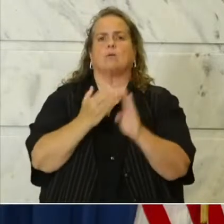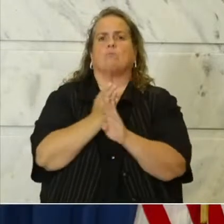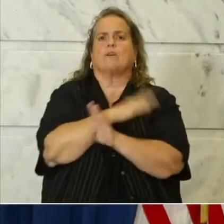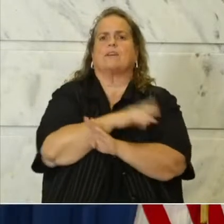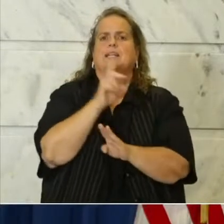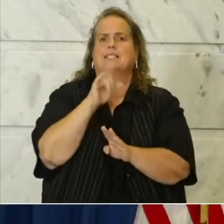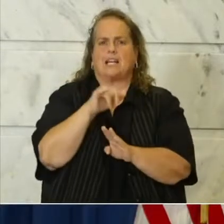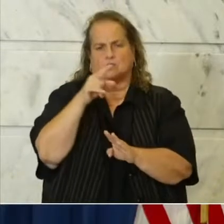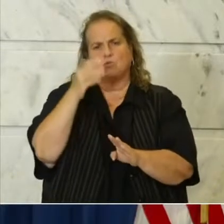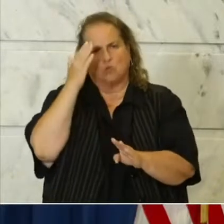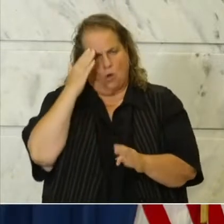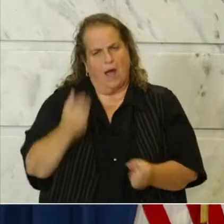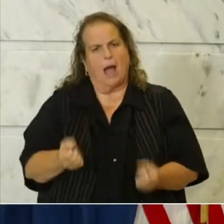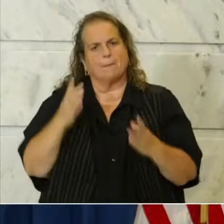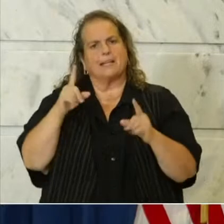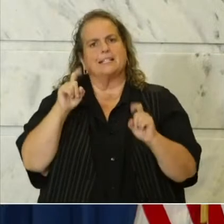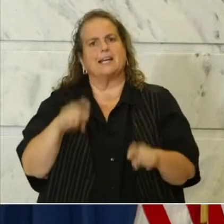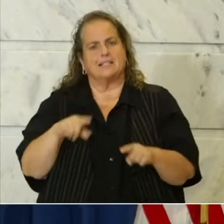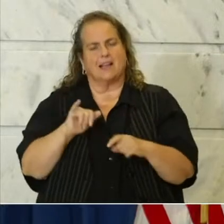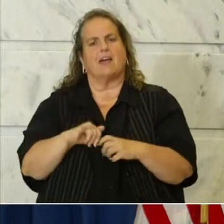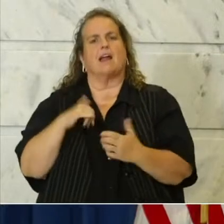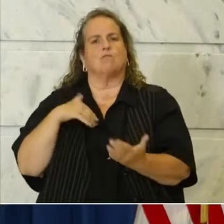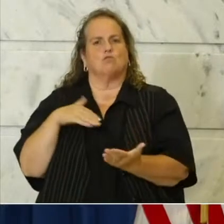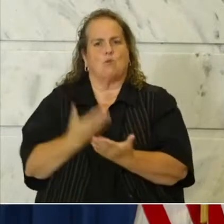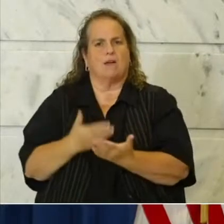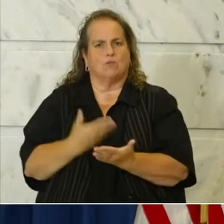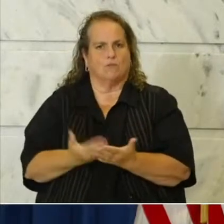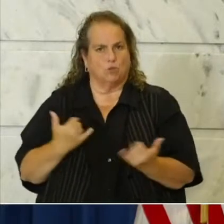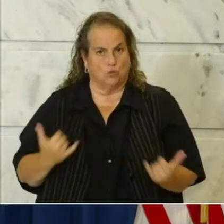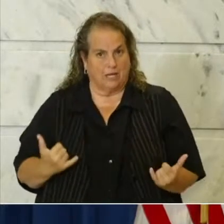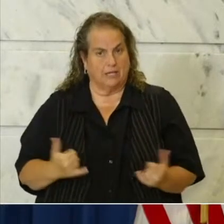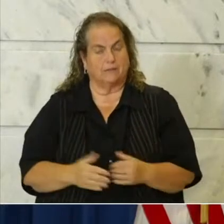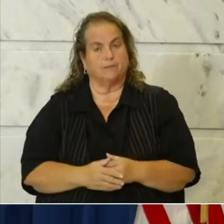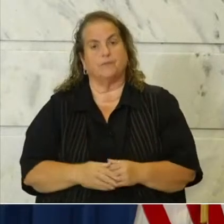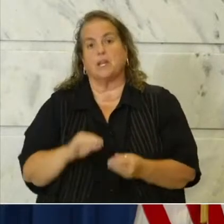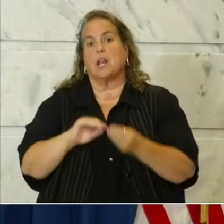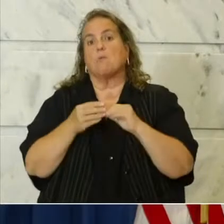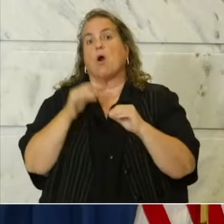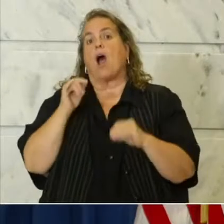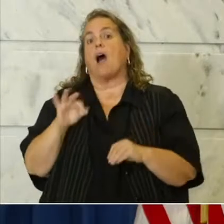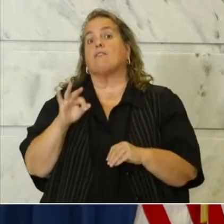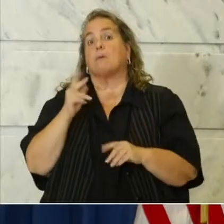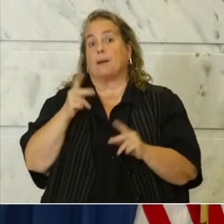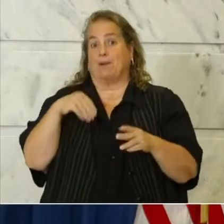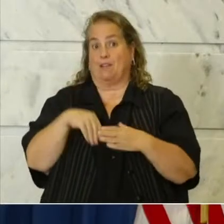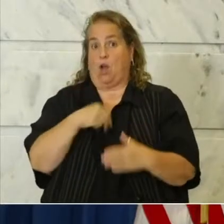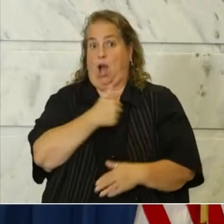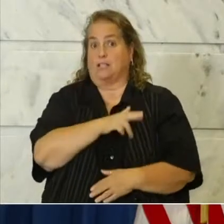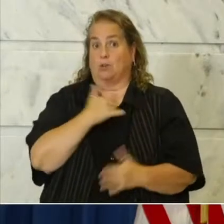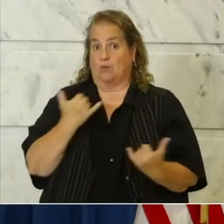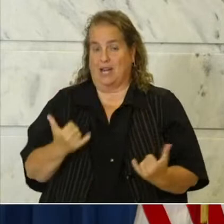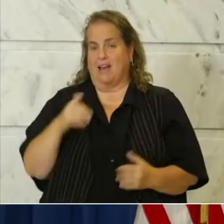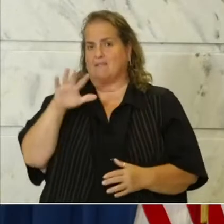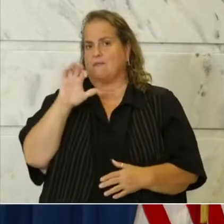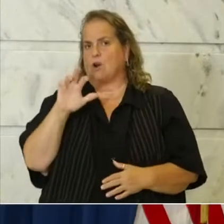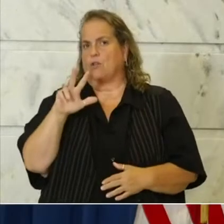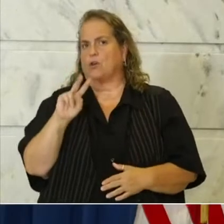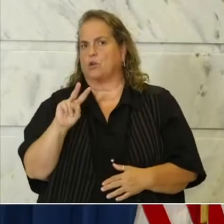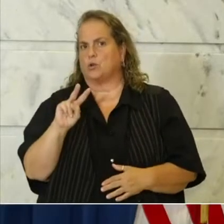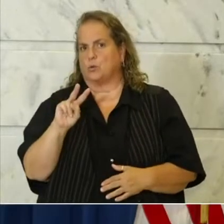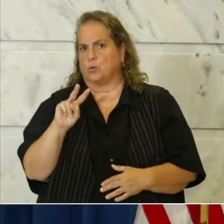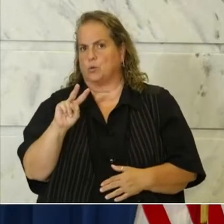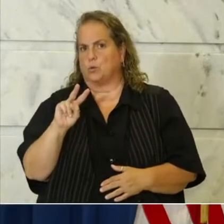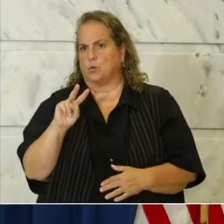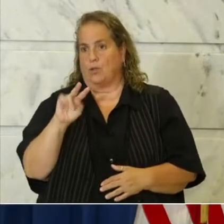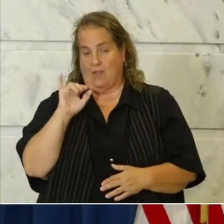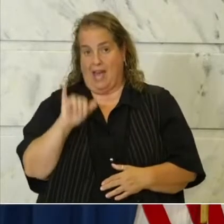know the number of tests that have come in today. Number of patients currently hospitalized, 532. This